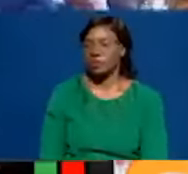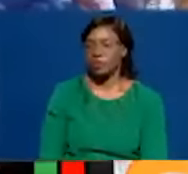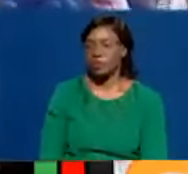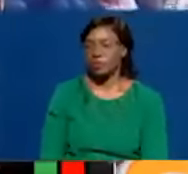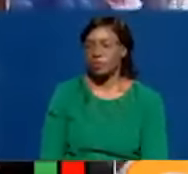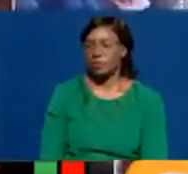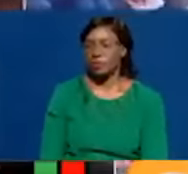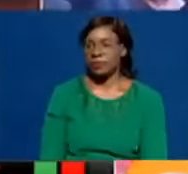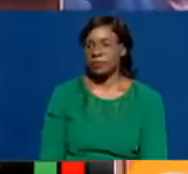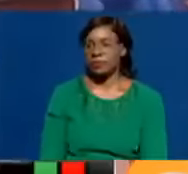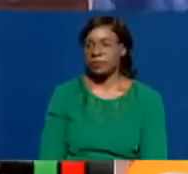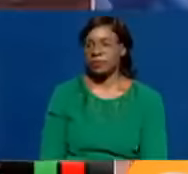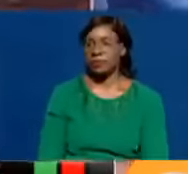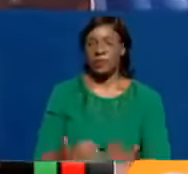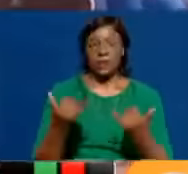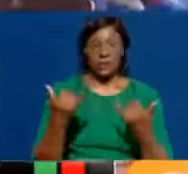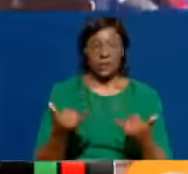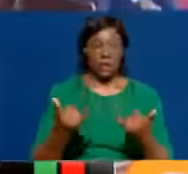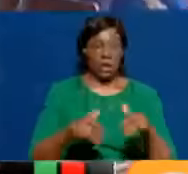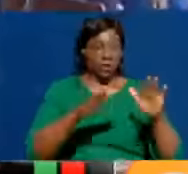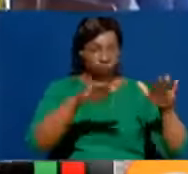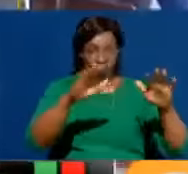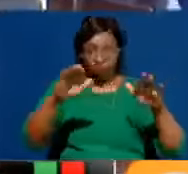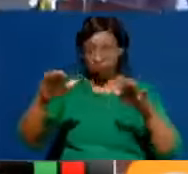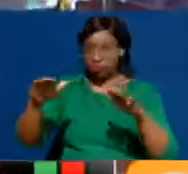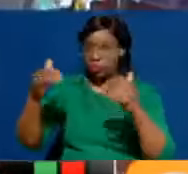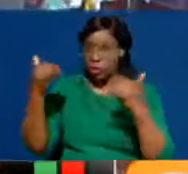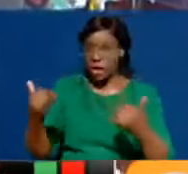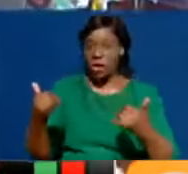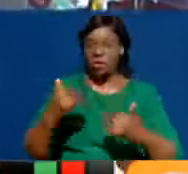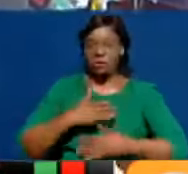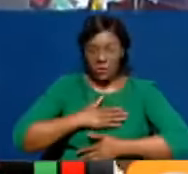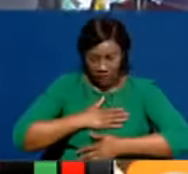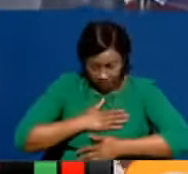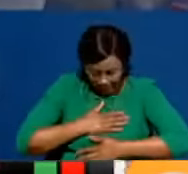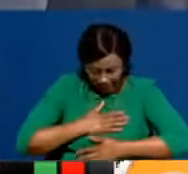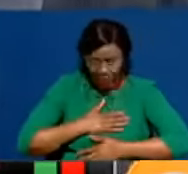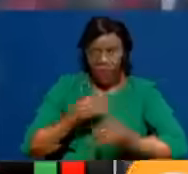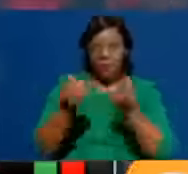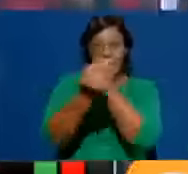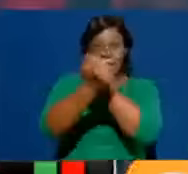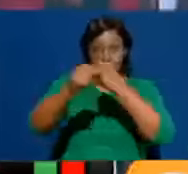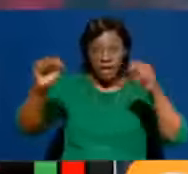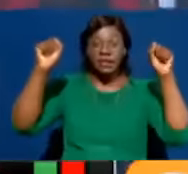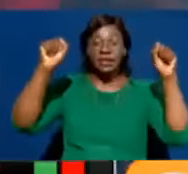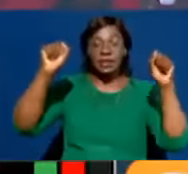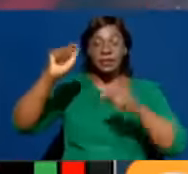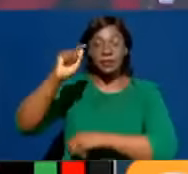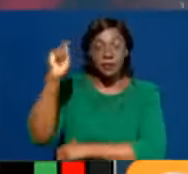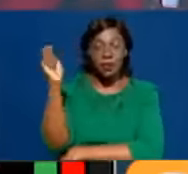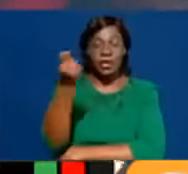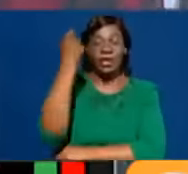And now, ladies and gentlemen, His Excellency the President of the Republic of